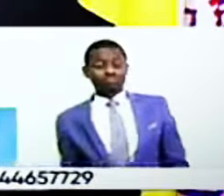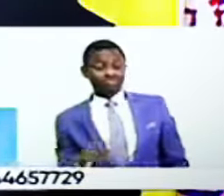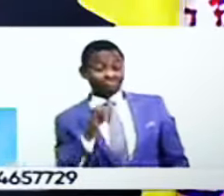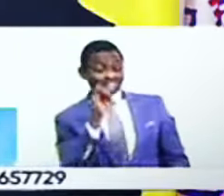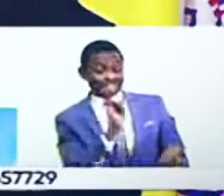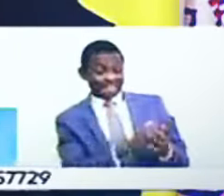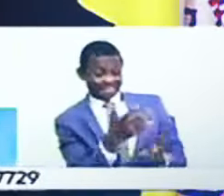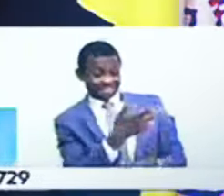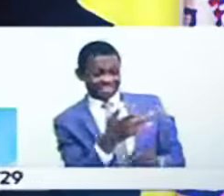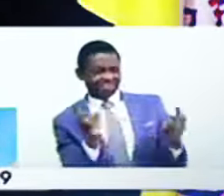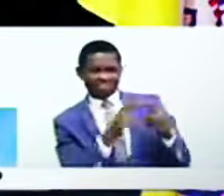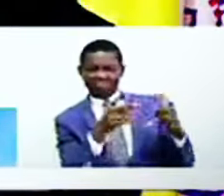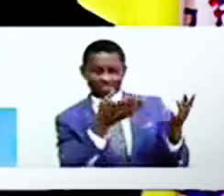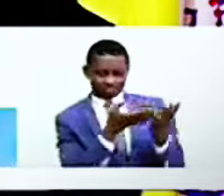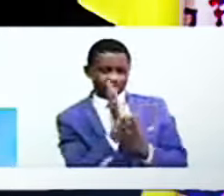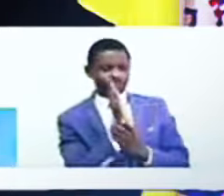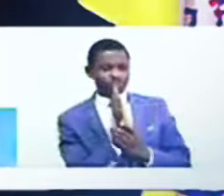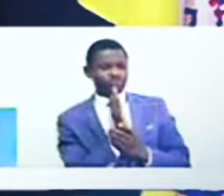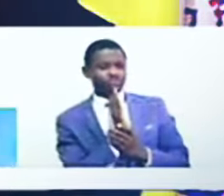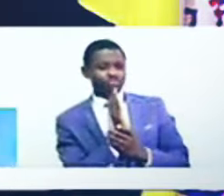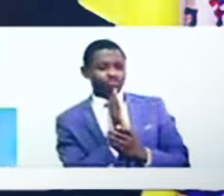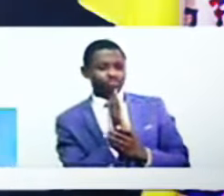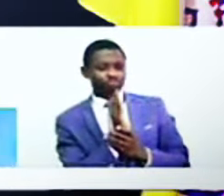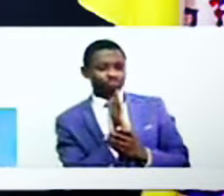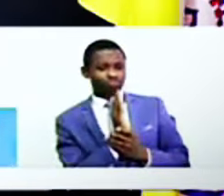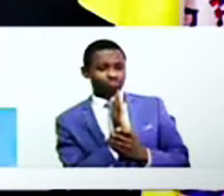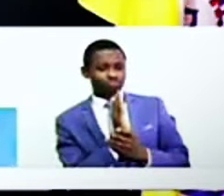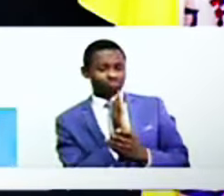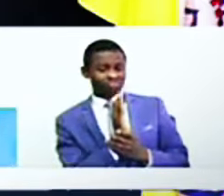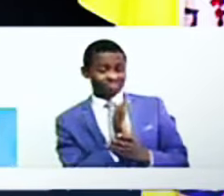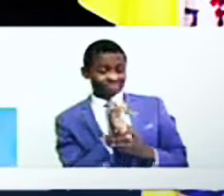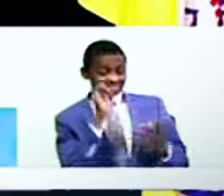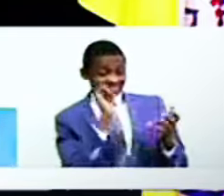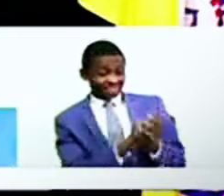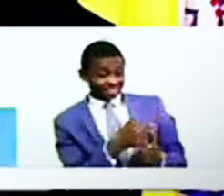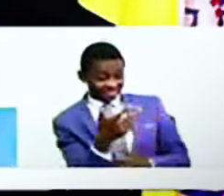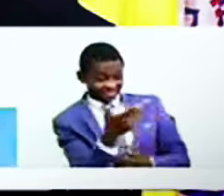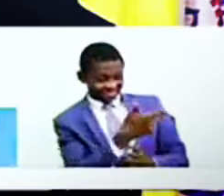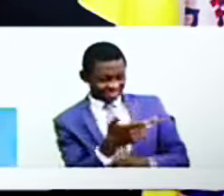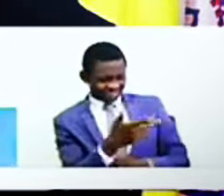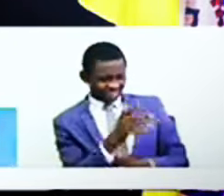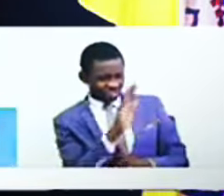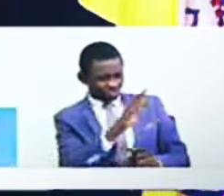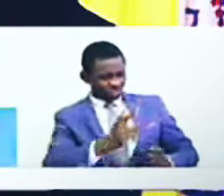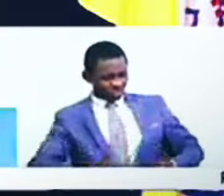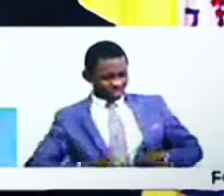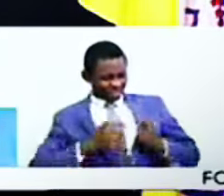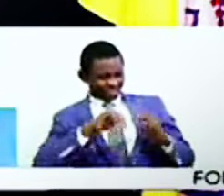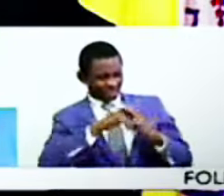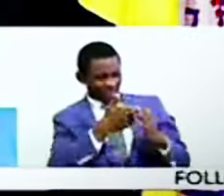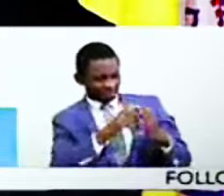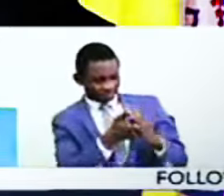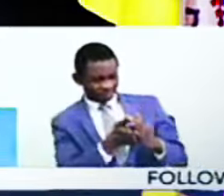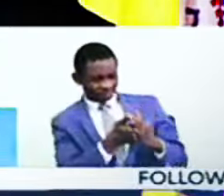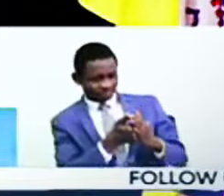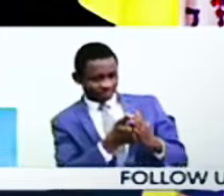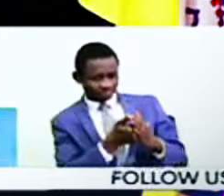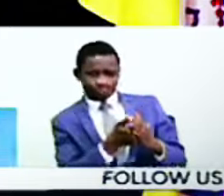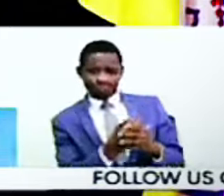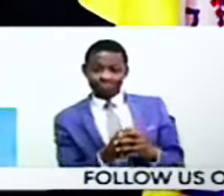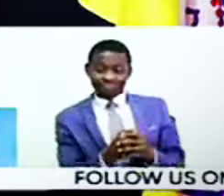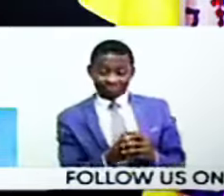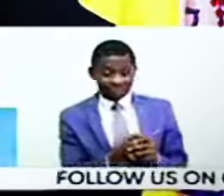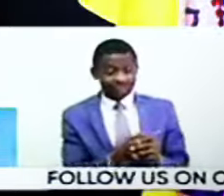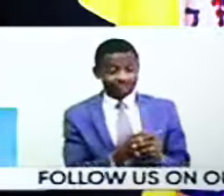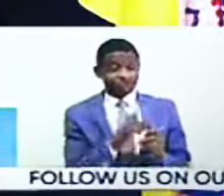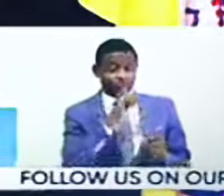beje wonkwa na nya o my money. What kind of life did they live? Abrabo ben na boy. In the midst of